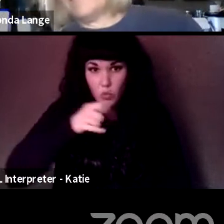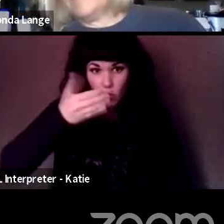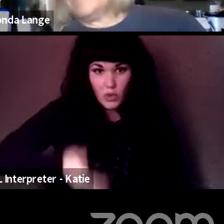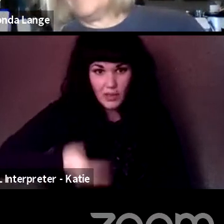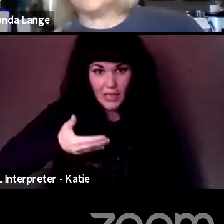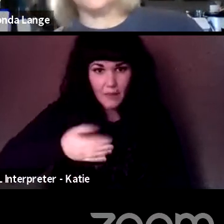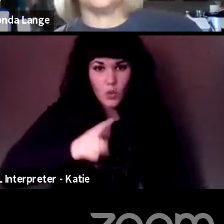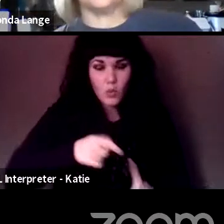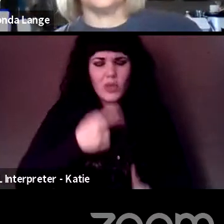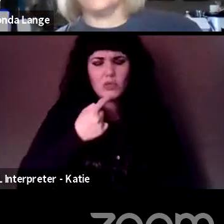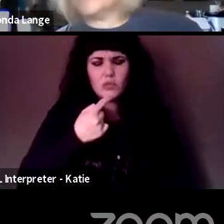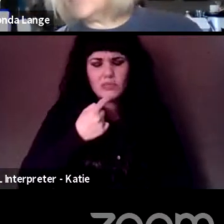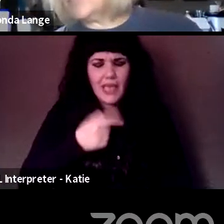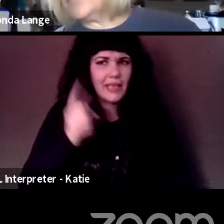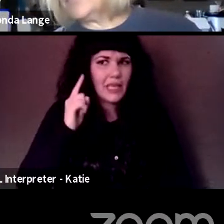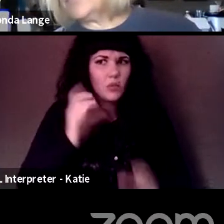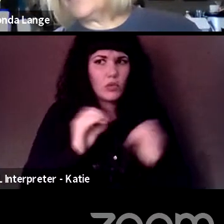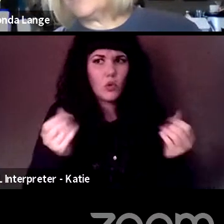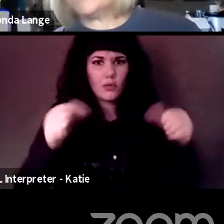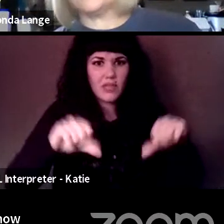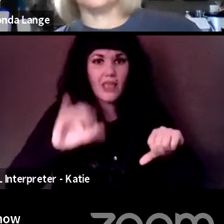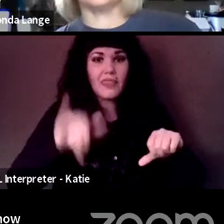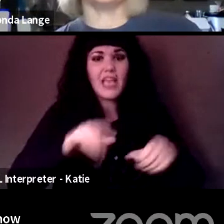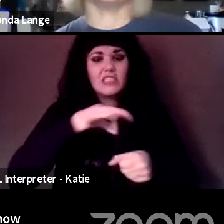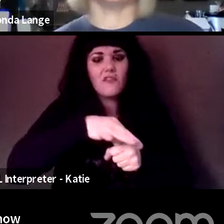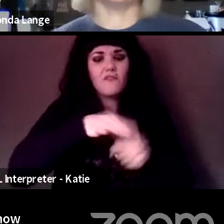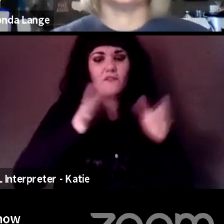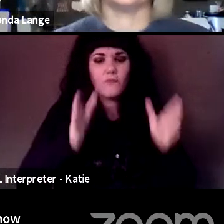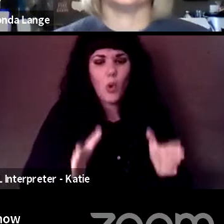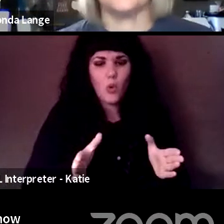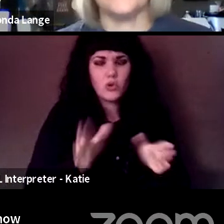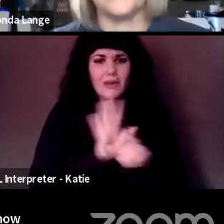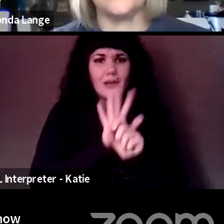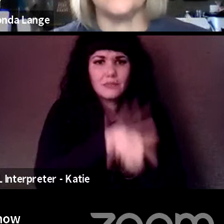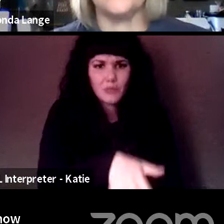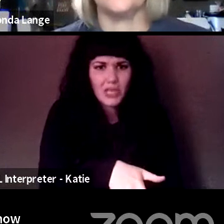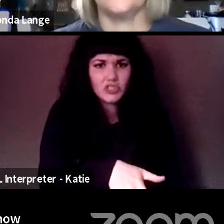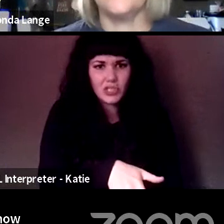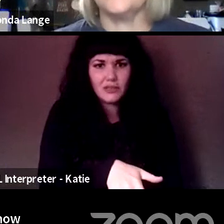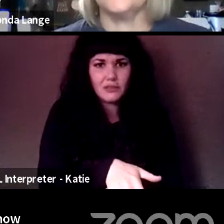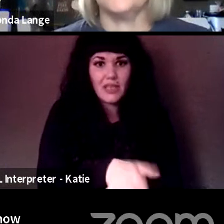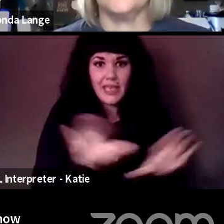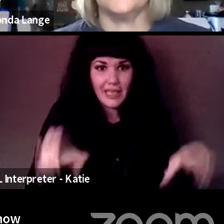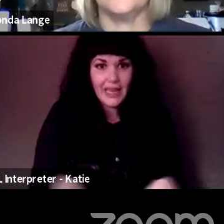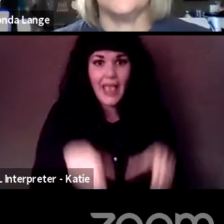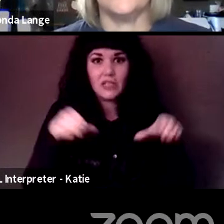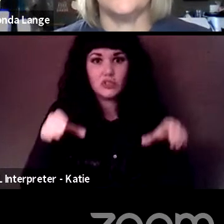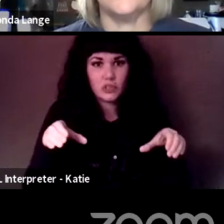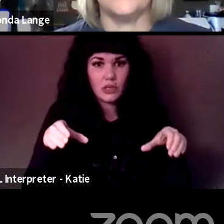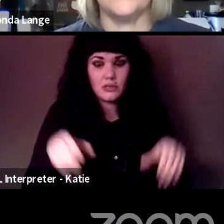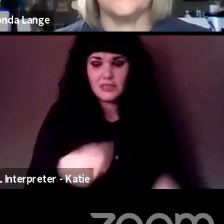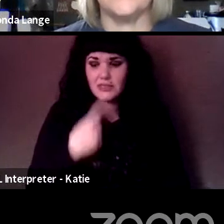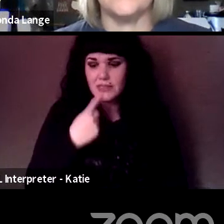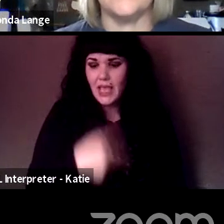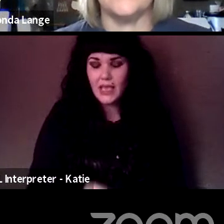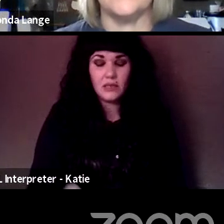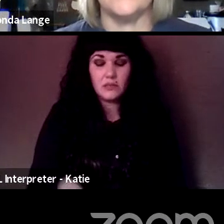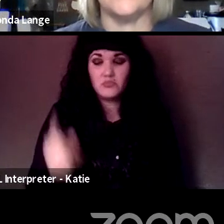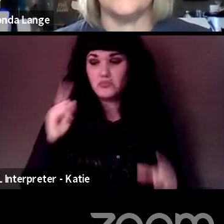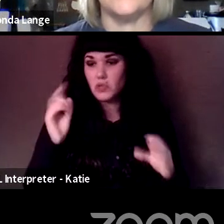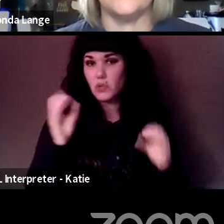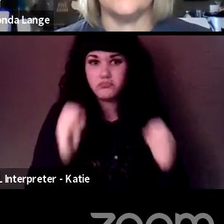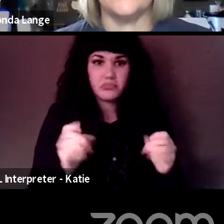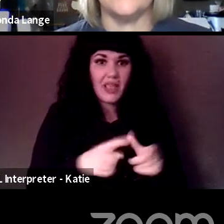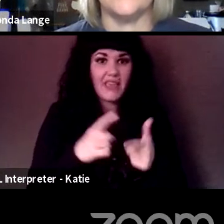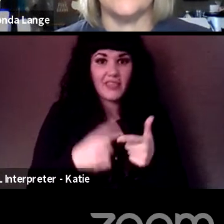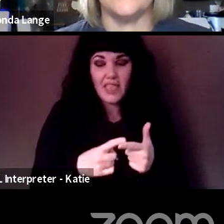suppression in action. To say you're going to hear no objections and then just make a decision, the chair makes a decision unilaterally,